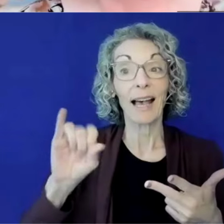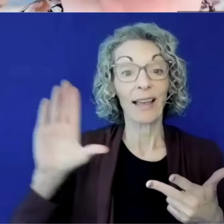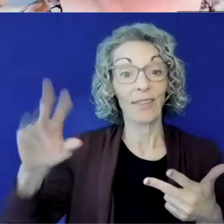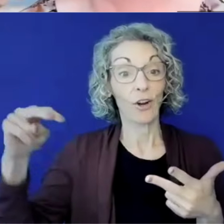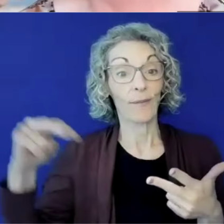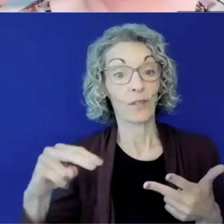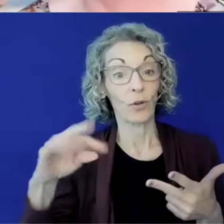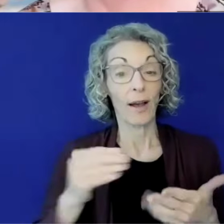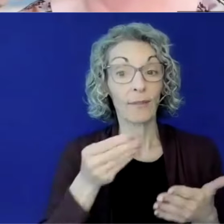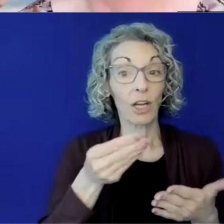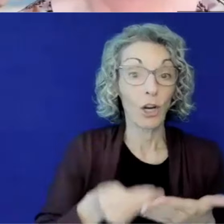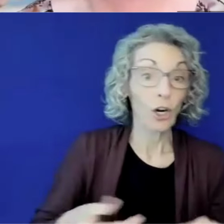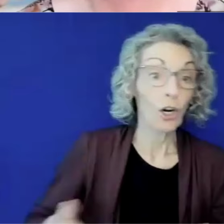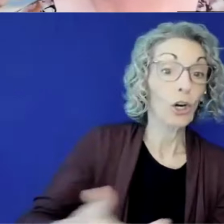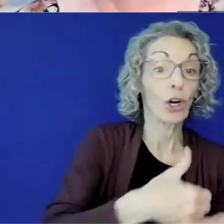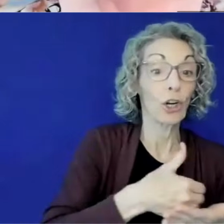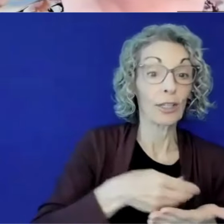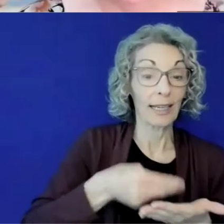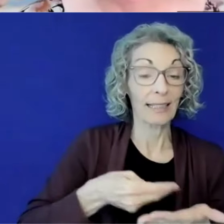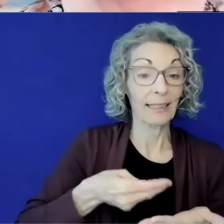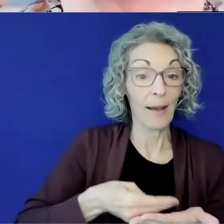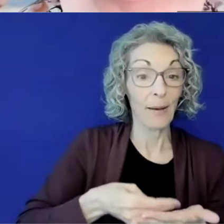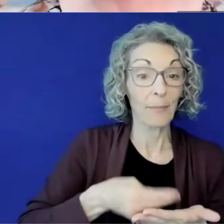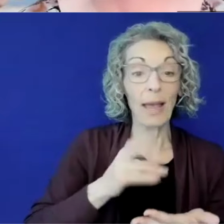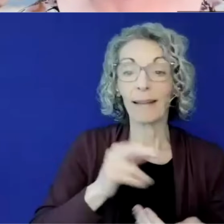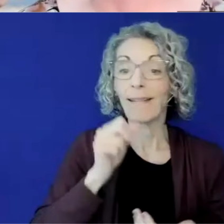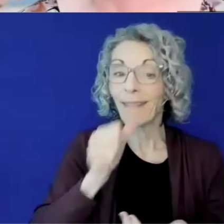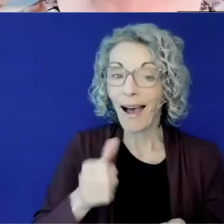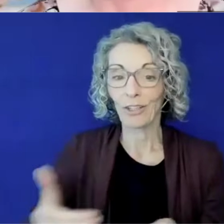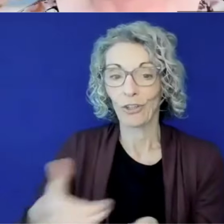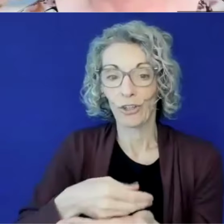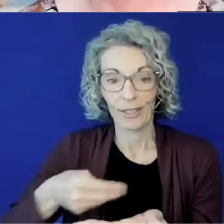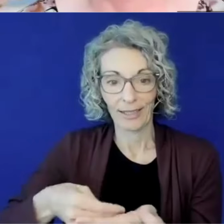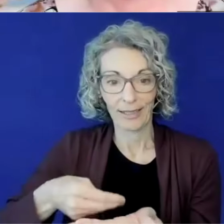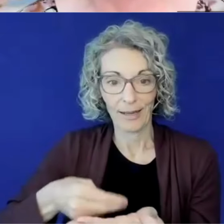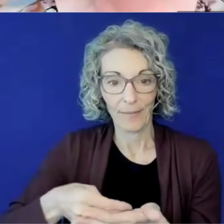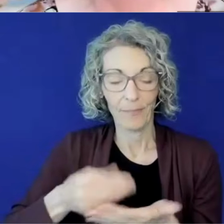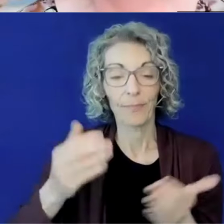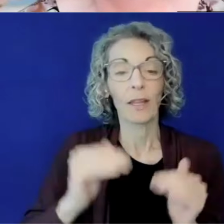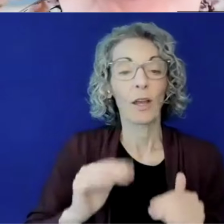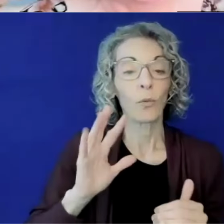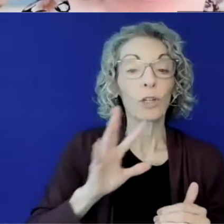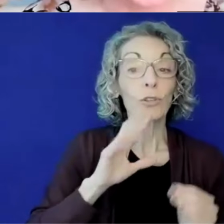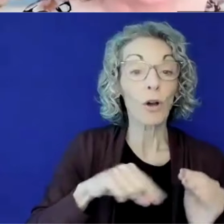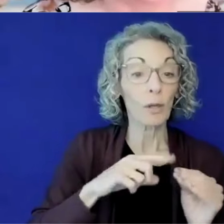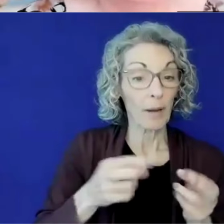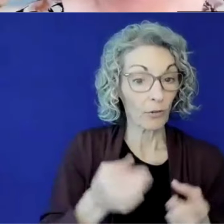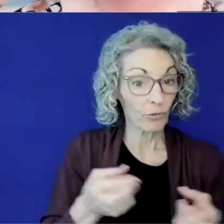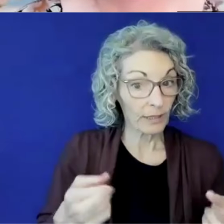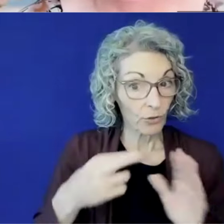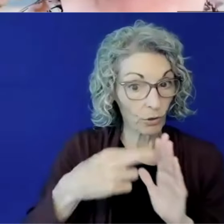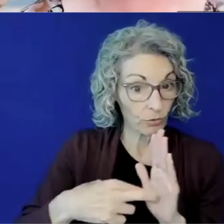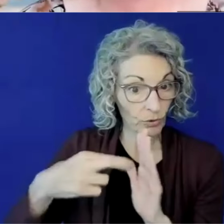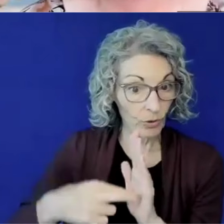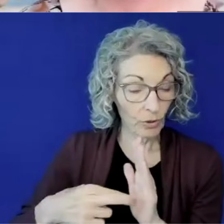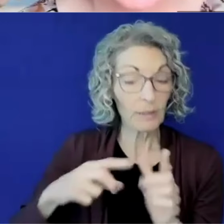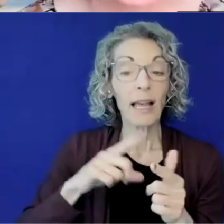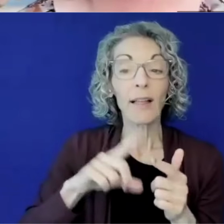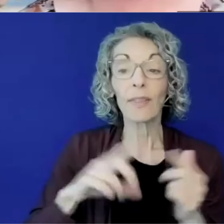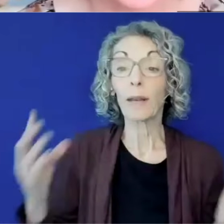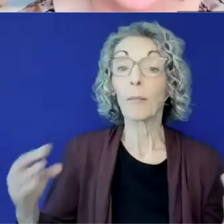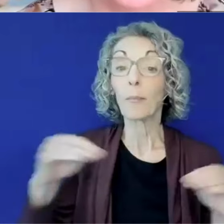and unearned income. And we're going to talk about the SSI resource rules. And then we're going to put it all together and actually